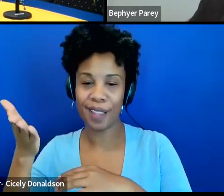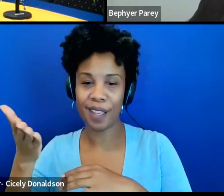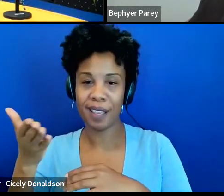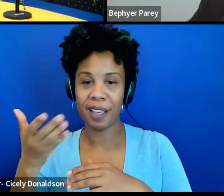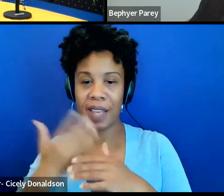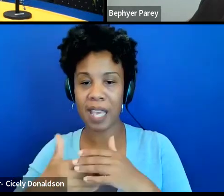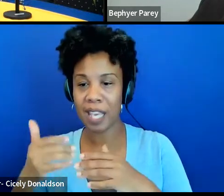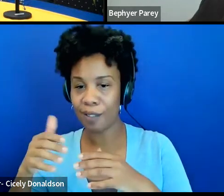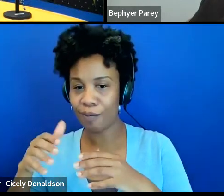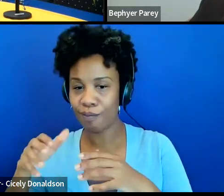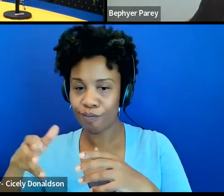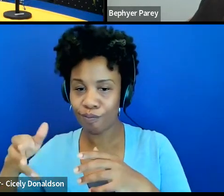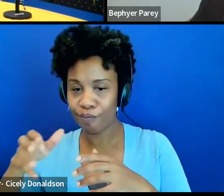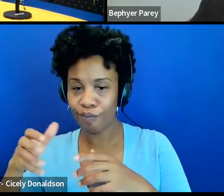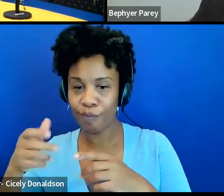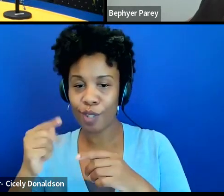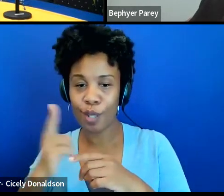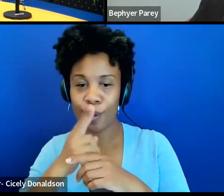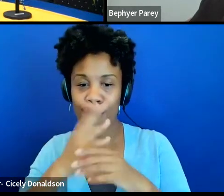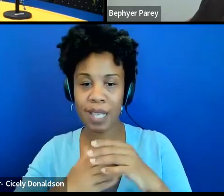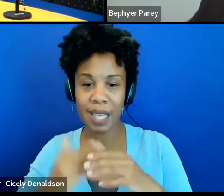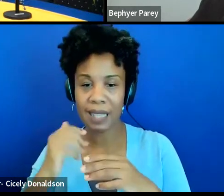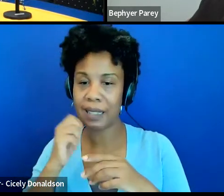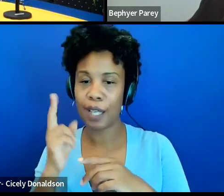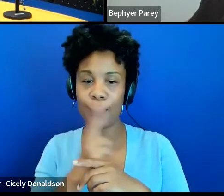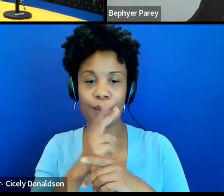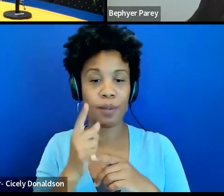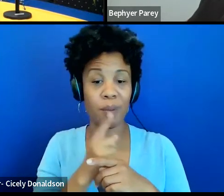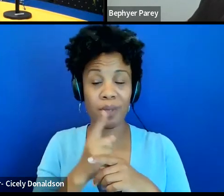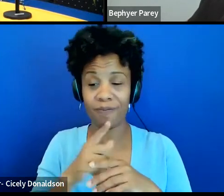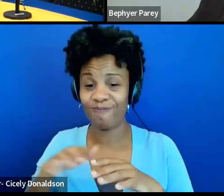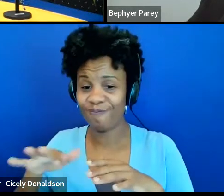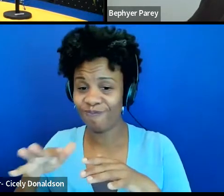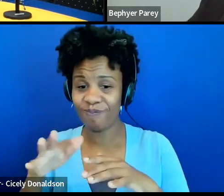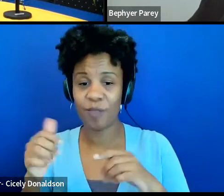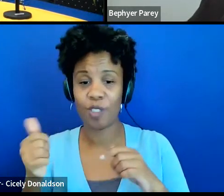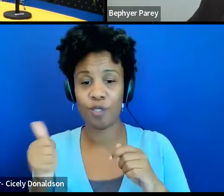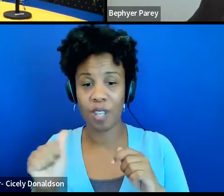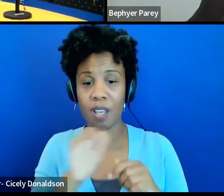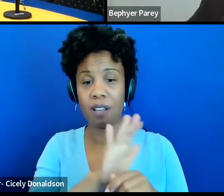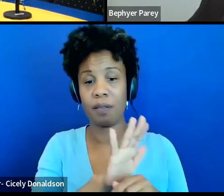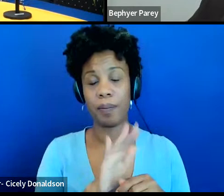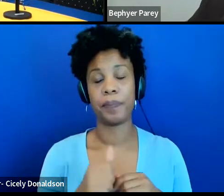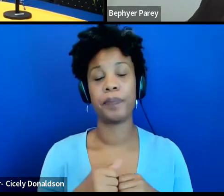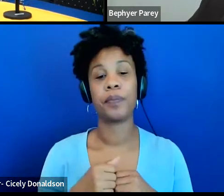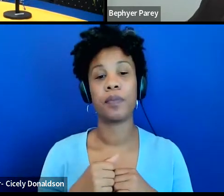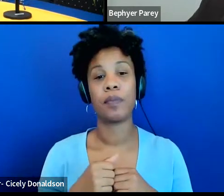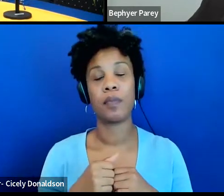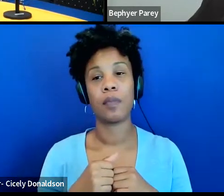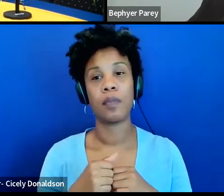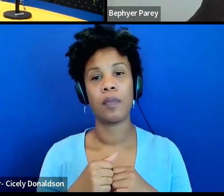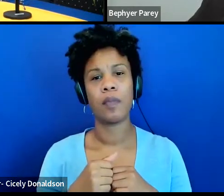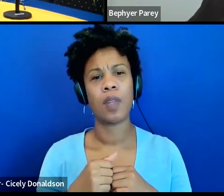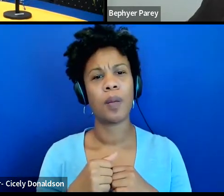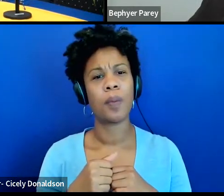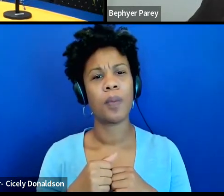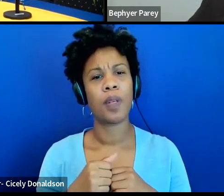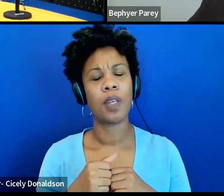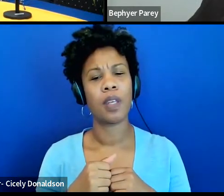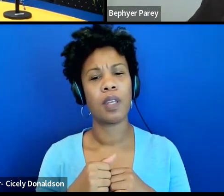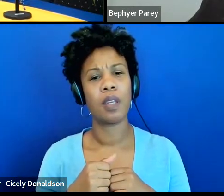hands, trying to use her hands that she cannot use properly. However, it is the dental part of